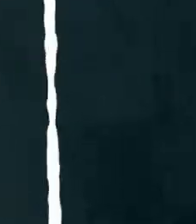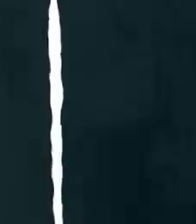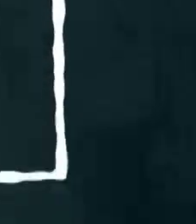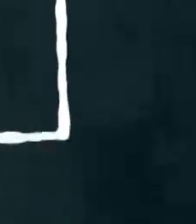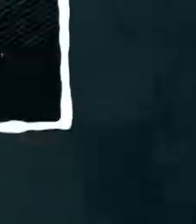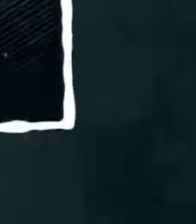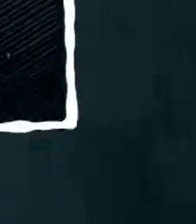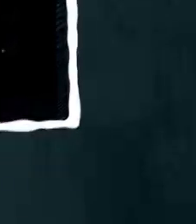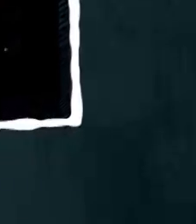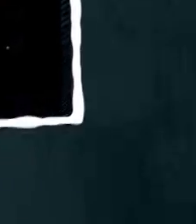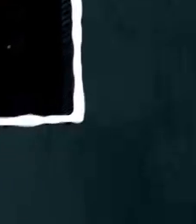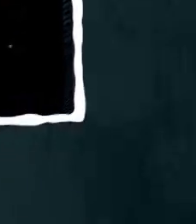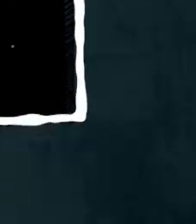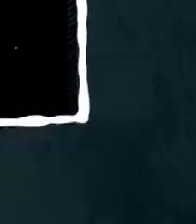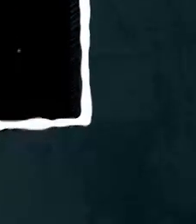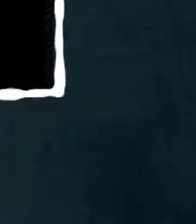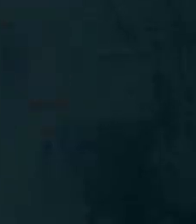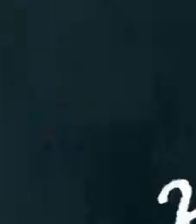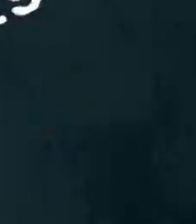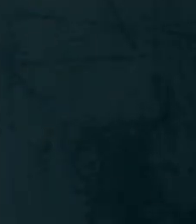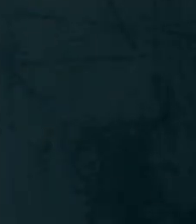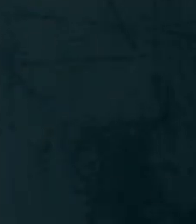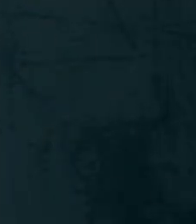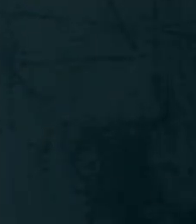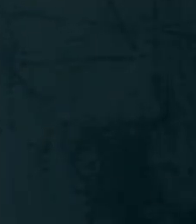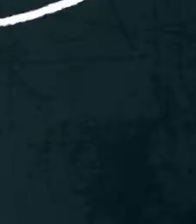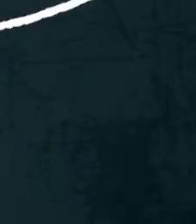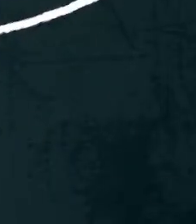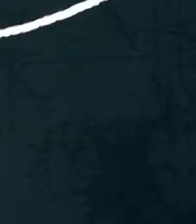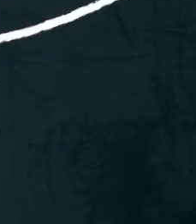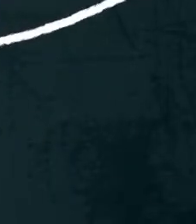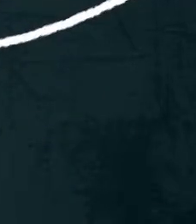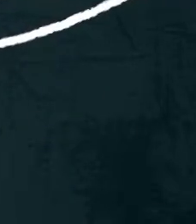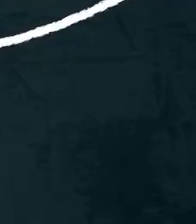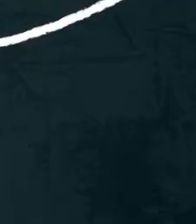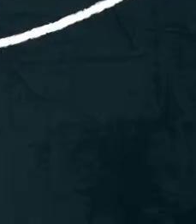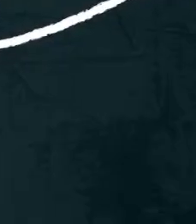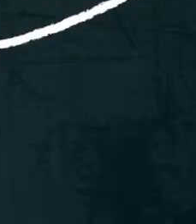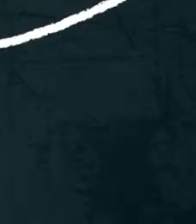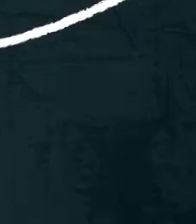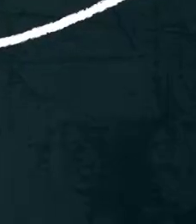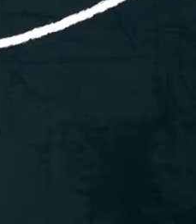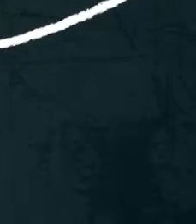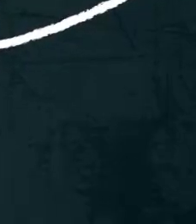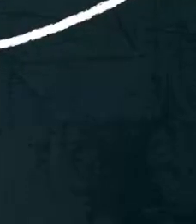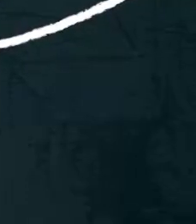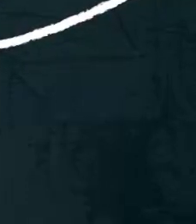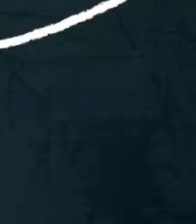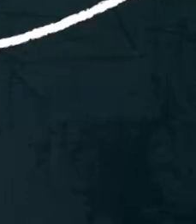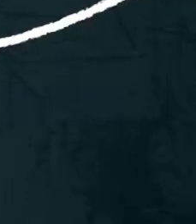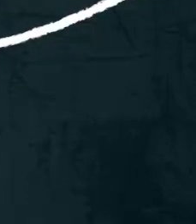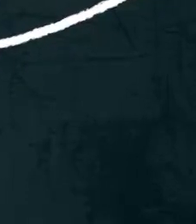Welcome to Study Time, a televised home learning program produced by Rwanda Basic Education Board.